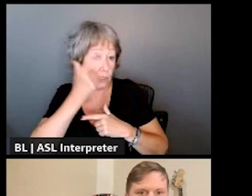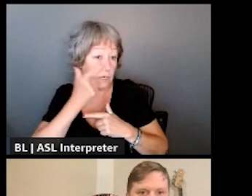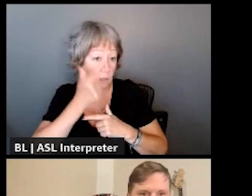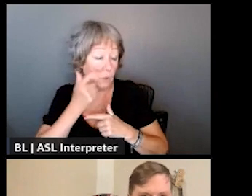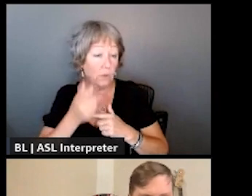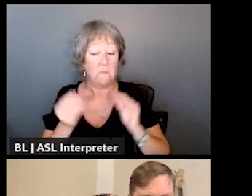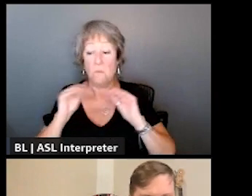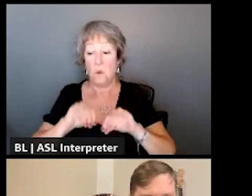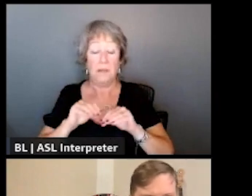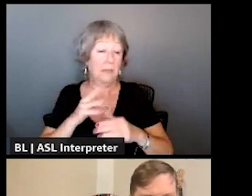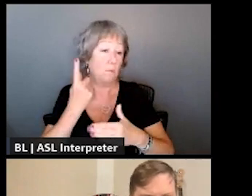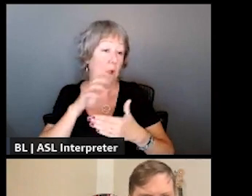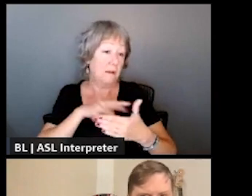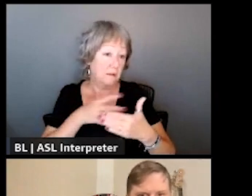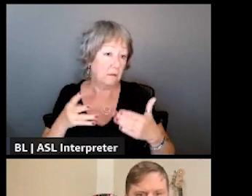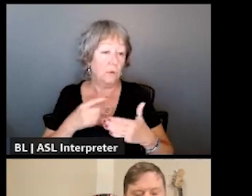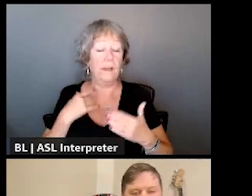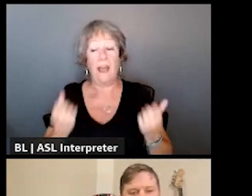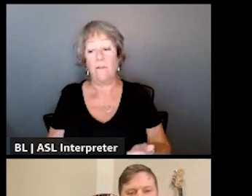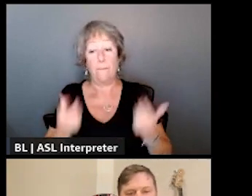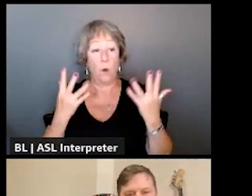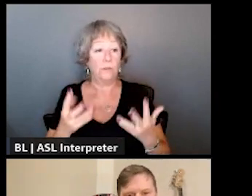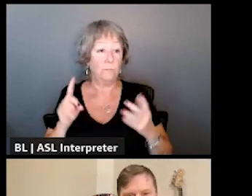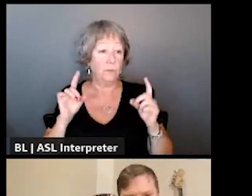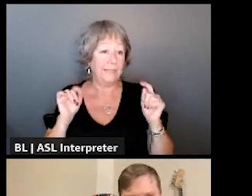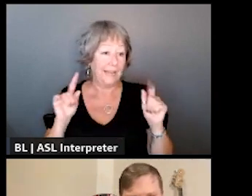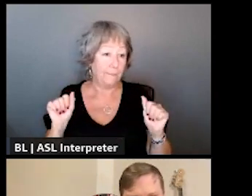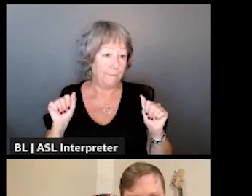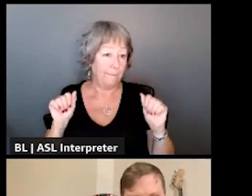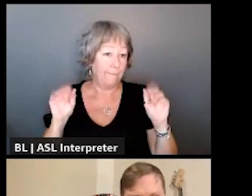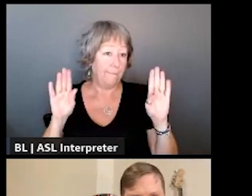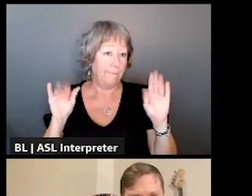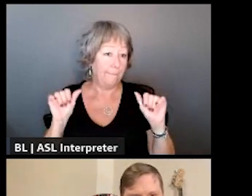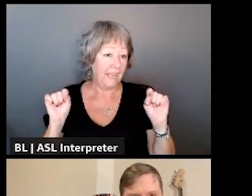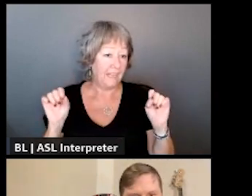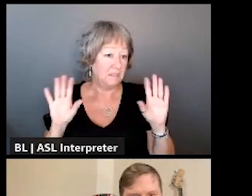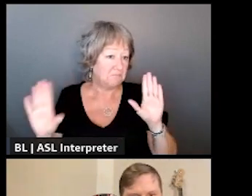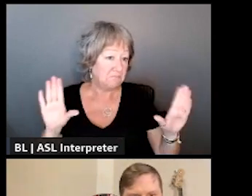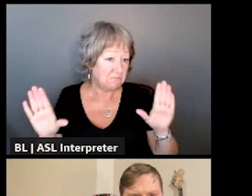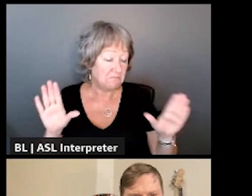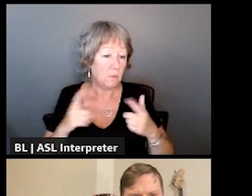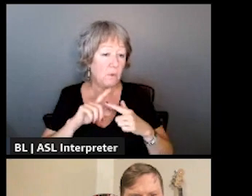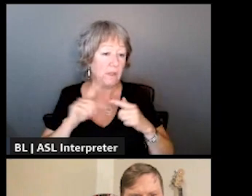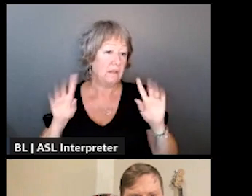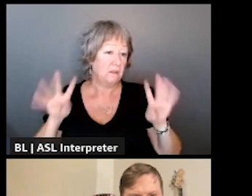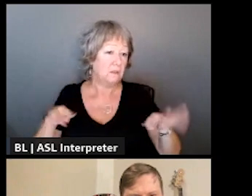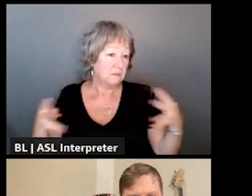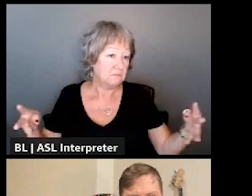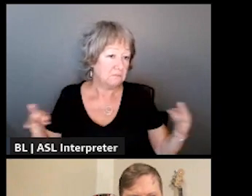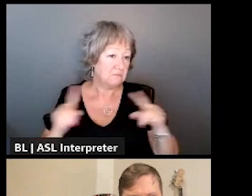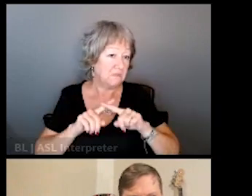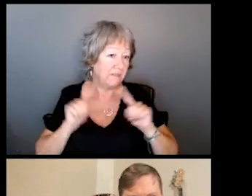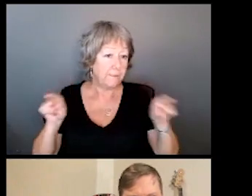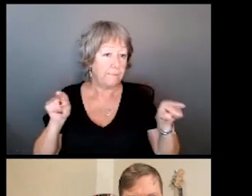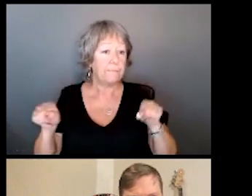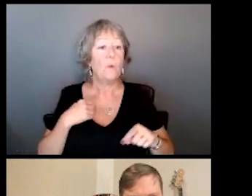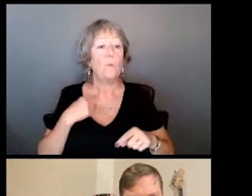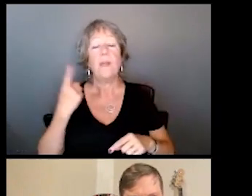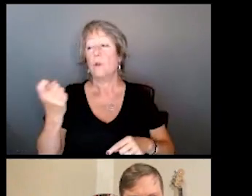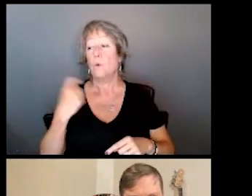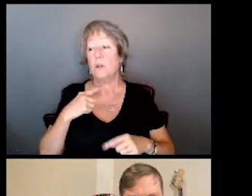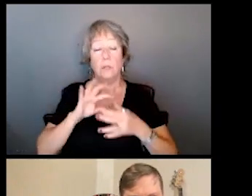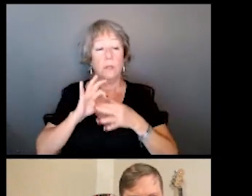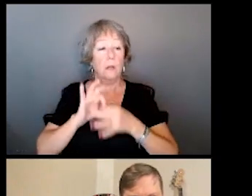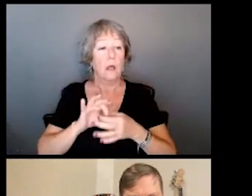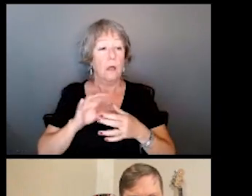you could create multiple metadata databases too. So yeah, and Sky, we've got a question from